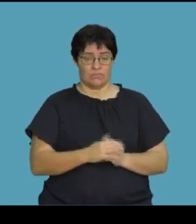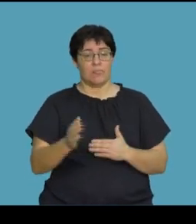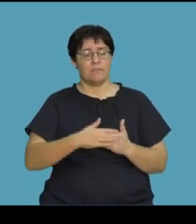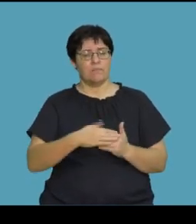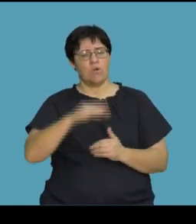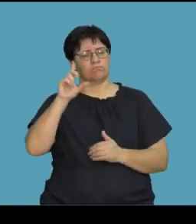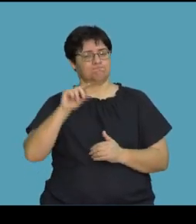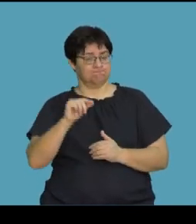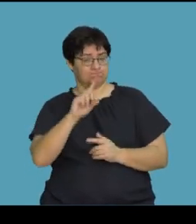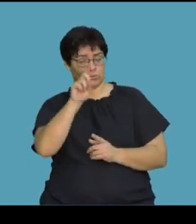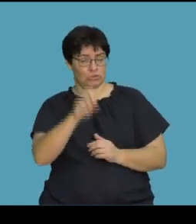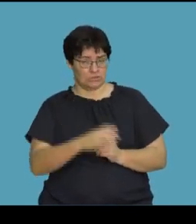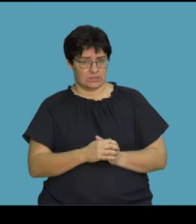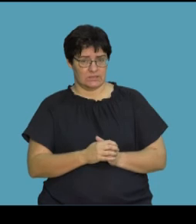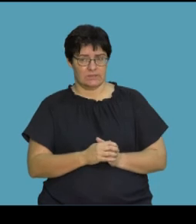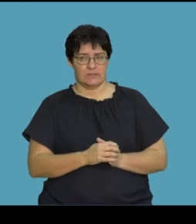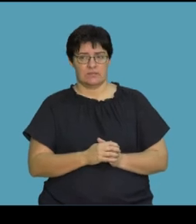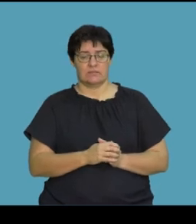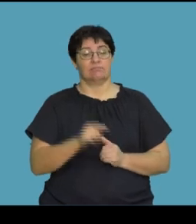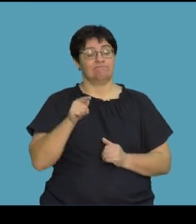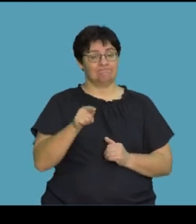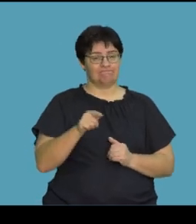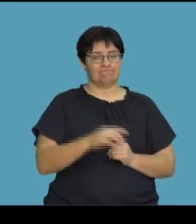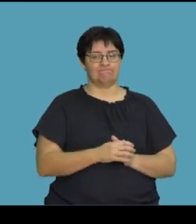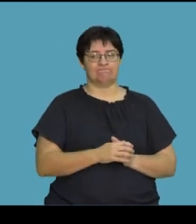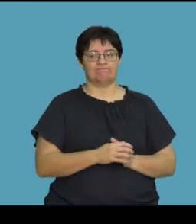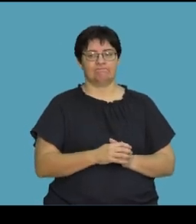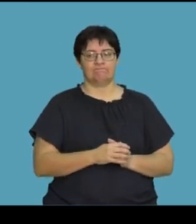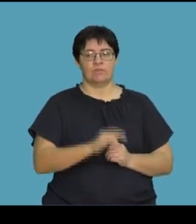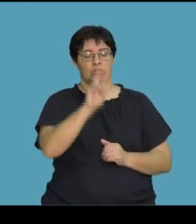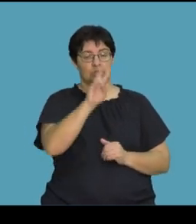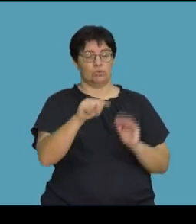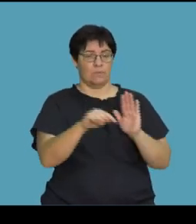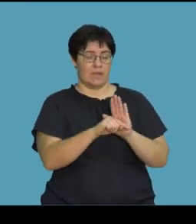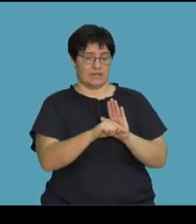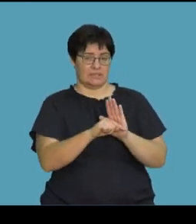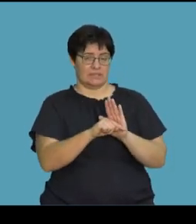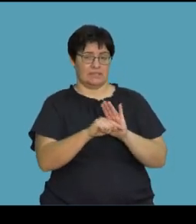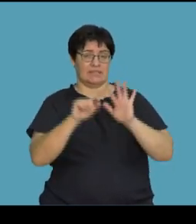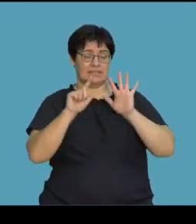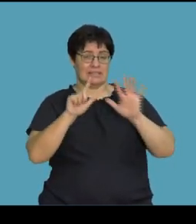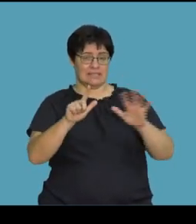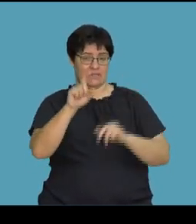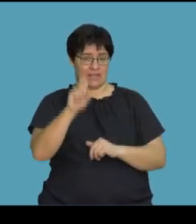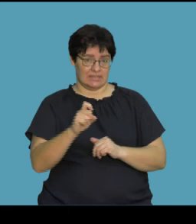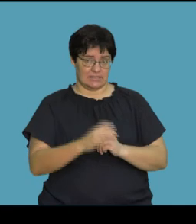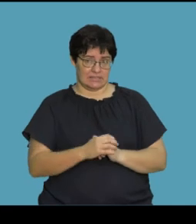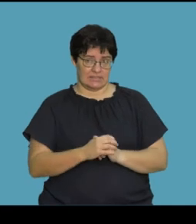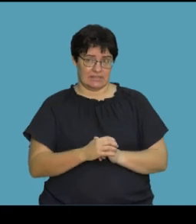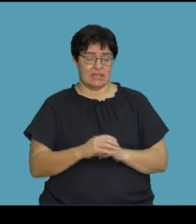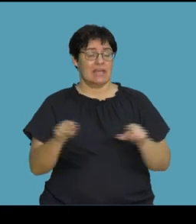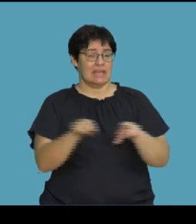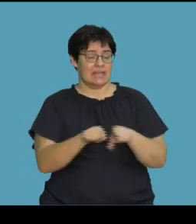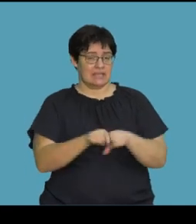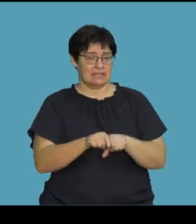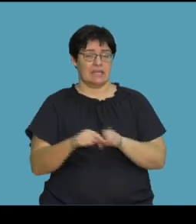some more interesting questions. So this will then be, remember, 2 minus 7x